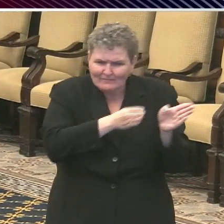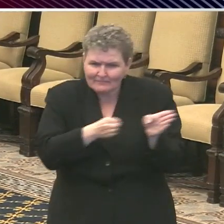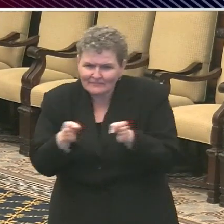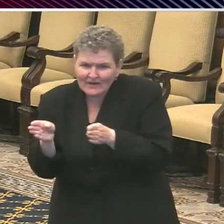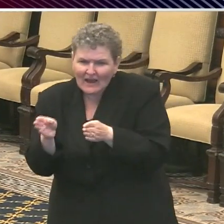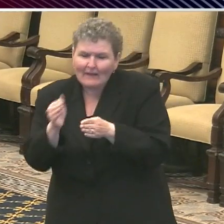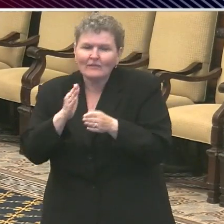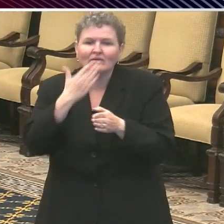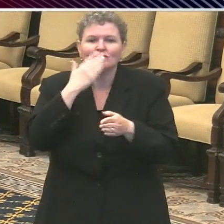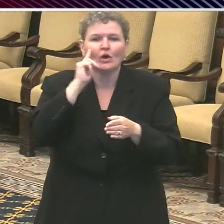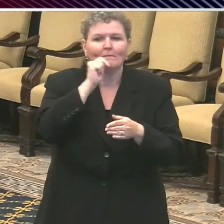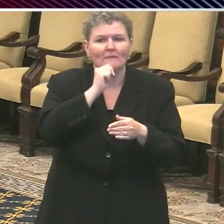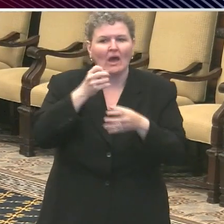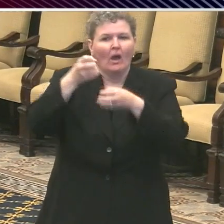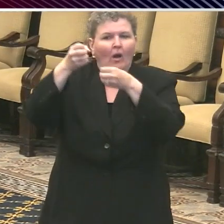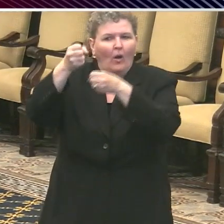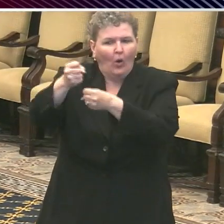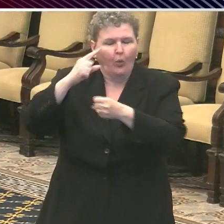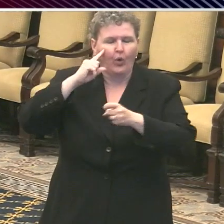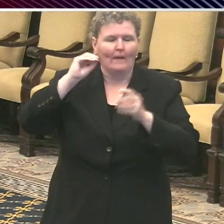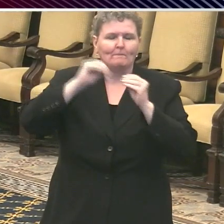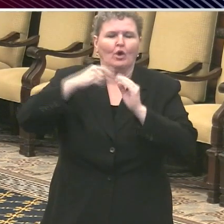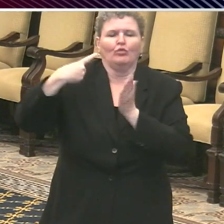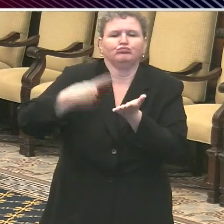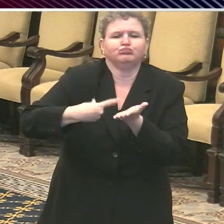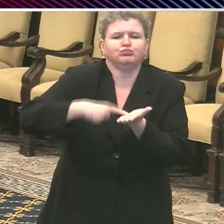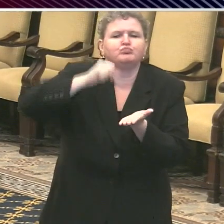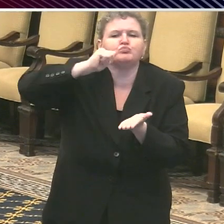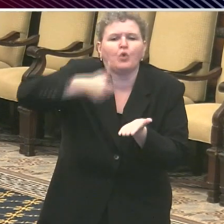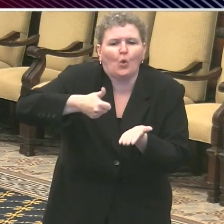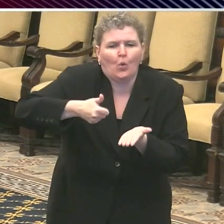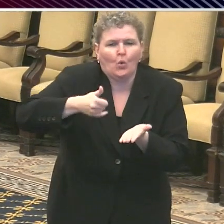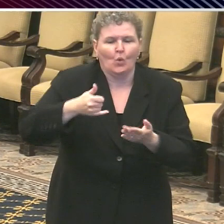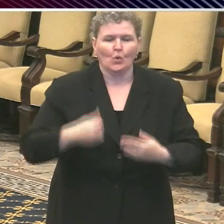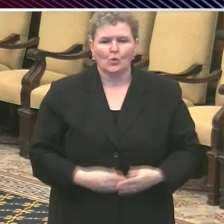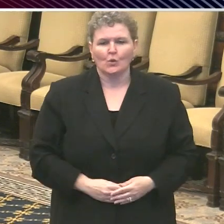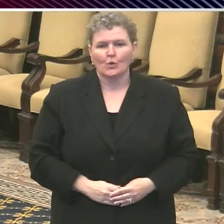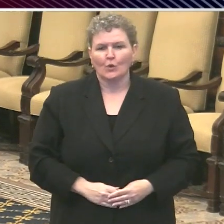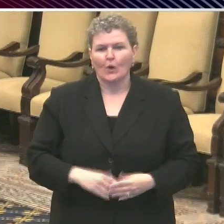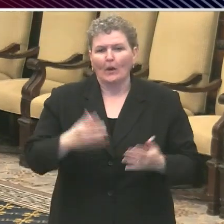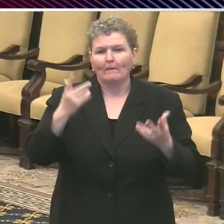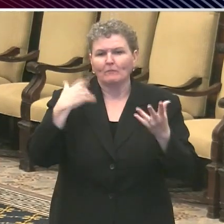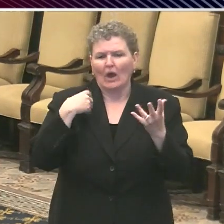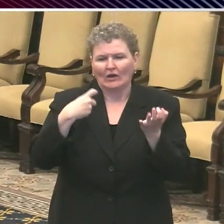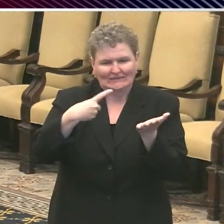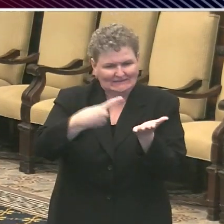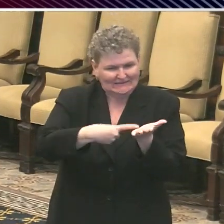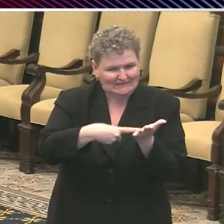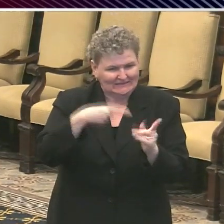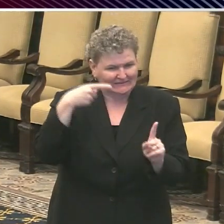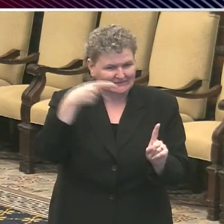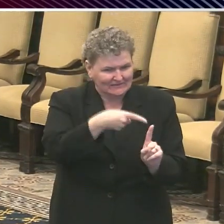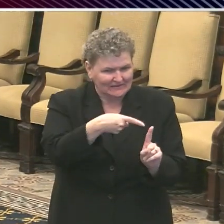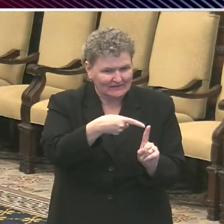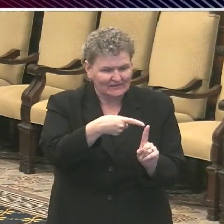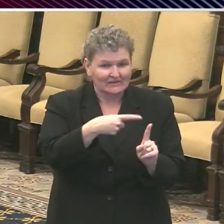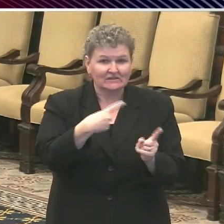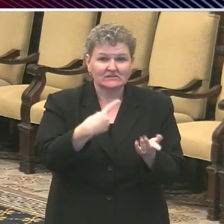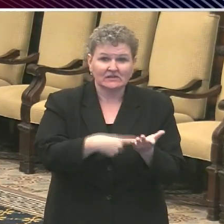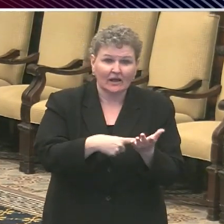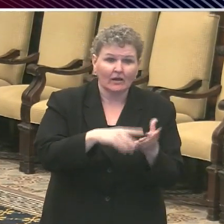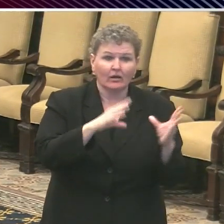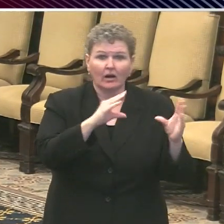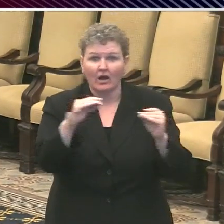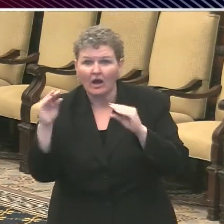have all of that for you tomorrow. For now, though, I do want to focus on one specific topic. I know there's a lot of discussion throughout the city about an